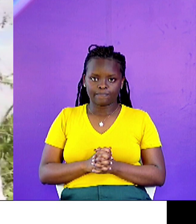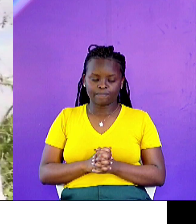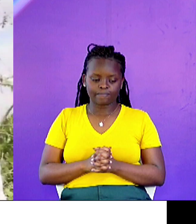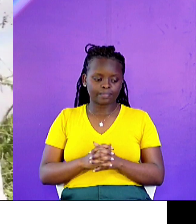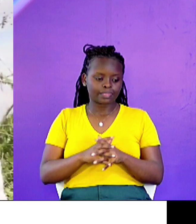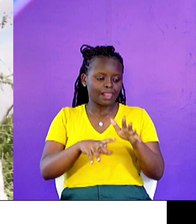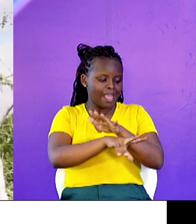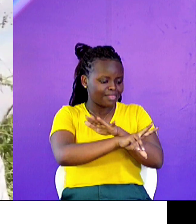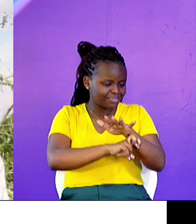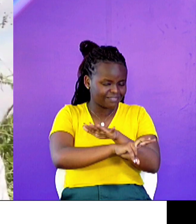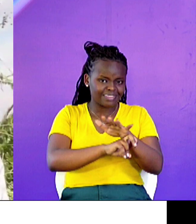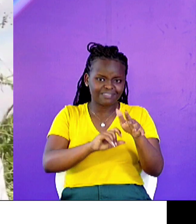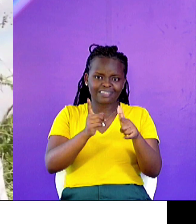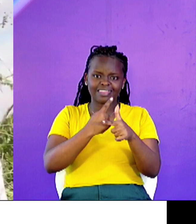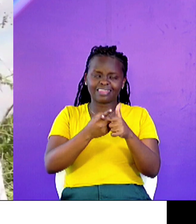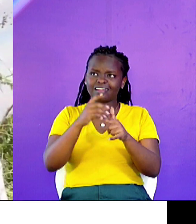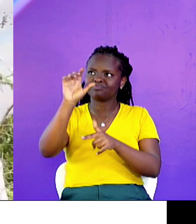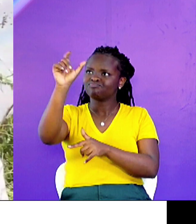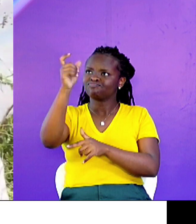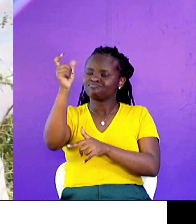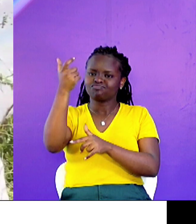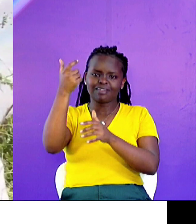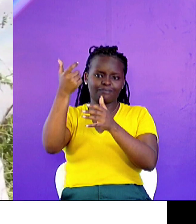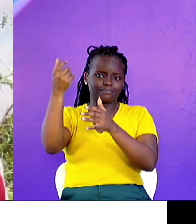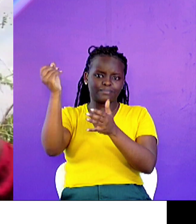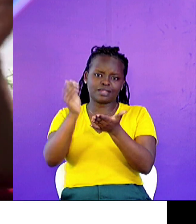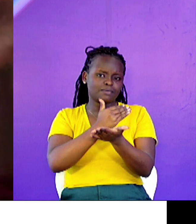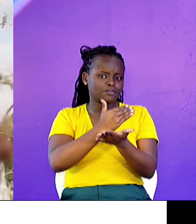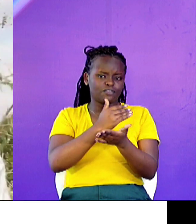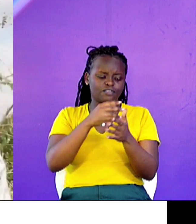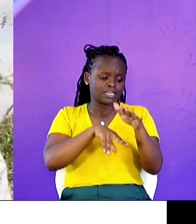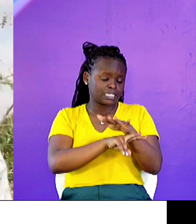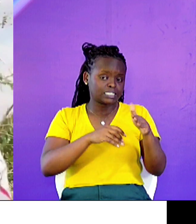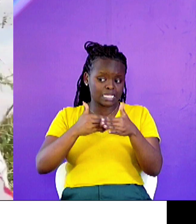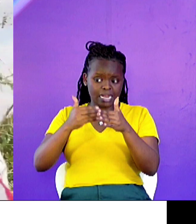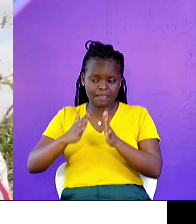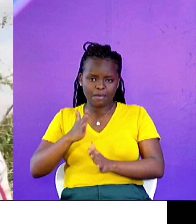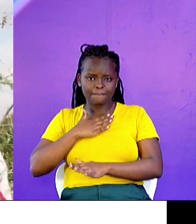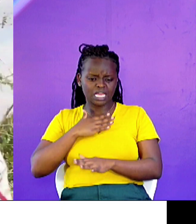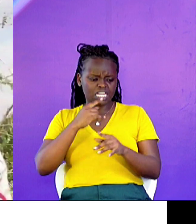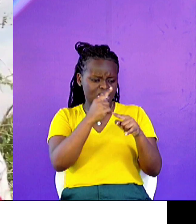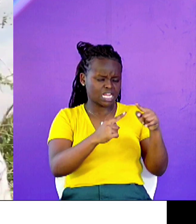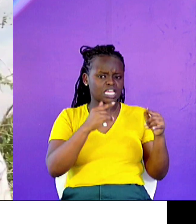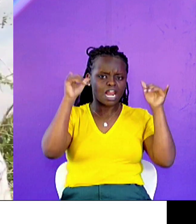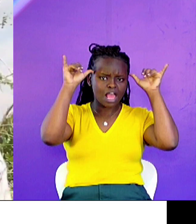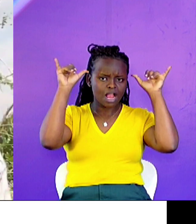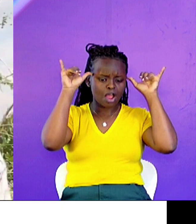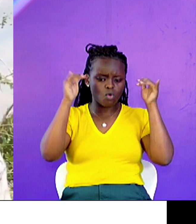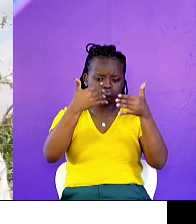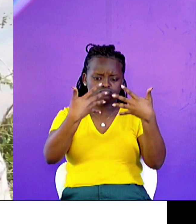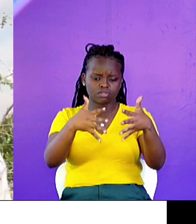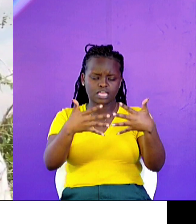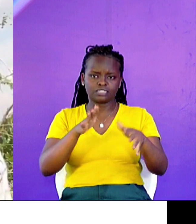Wakavamia wakang'oa girofu ili tusiwaone usiku, wakahama. Wameiba hata kwa jirani yangu, wamekuja wakachijia ng'ombe kwa geti yangu.